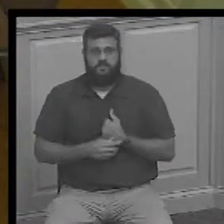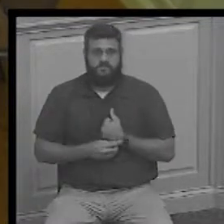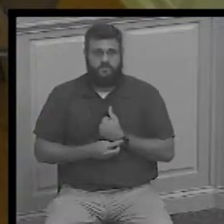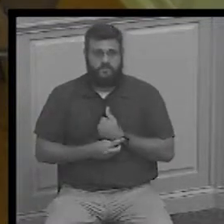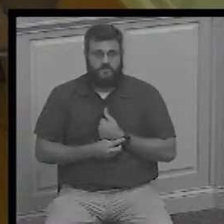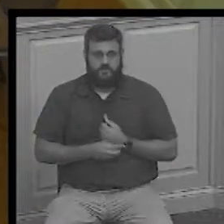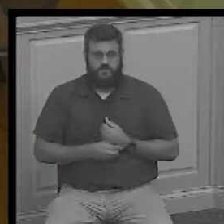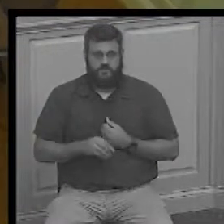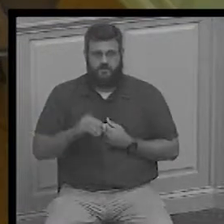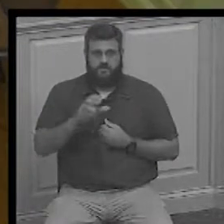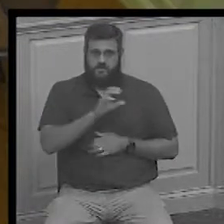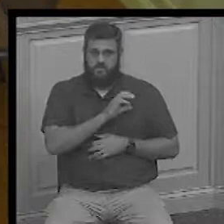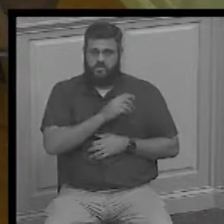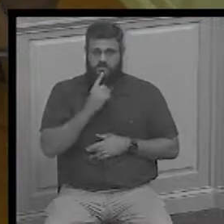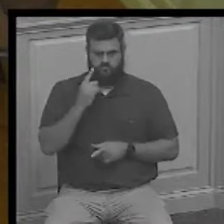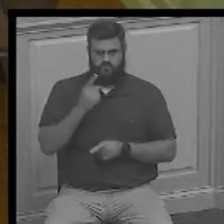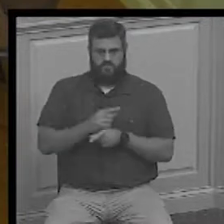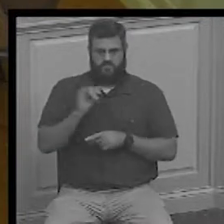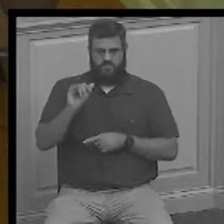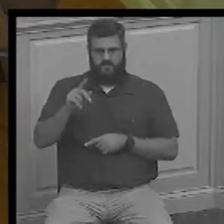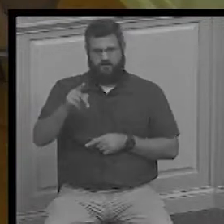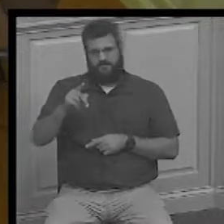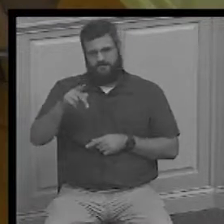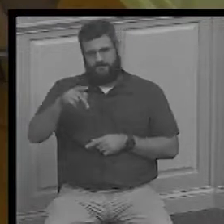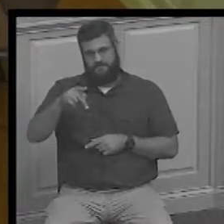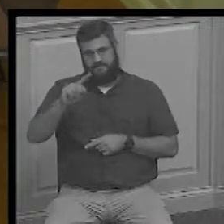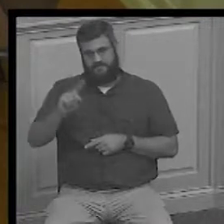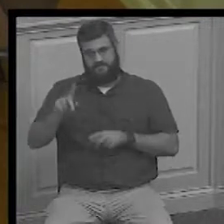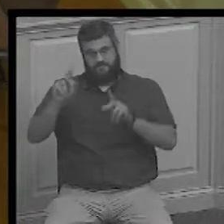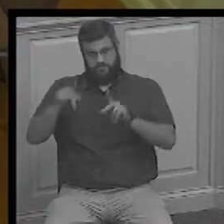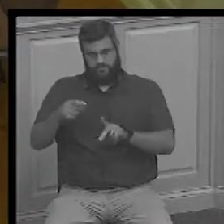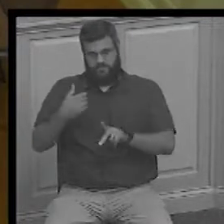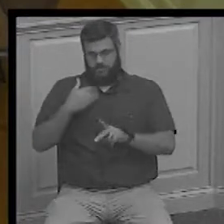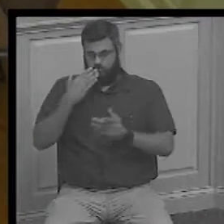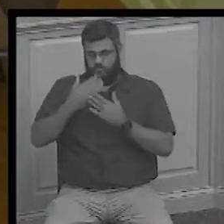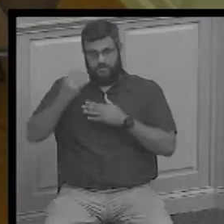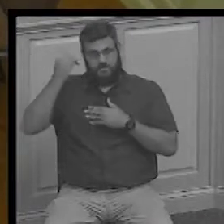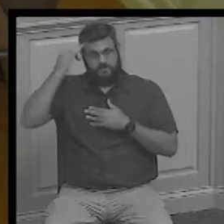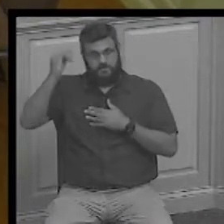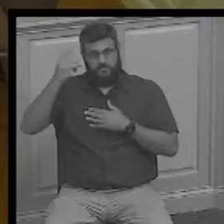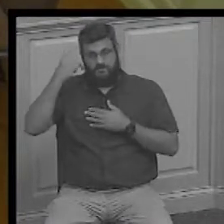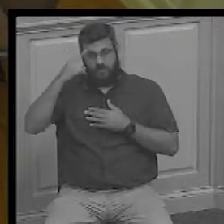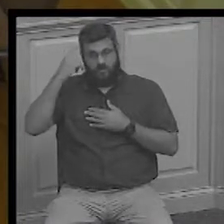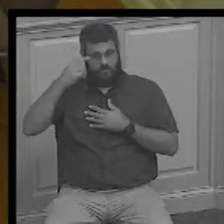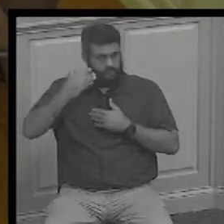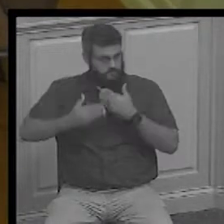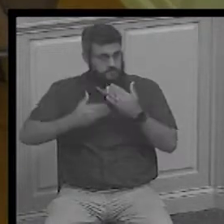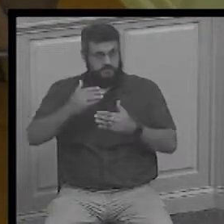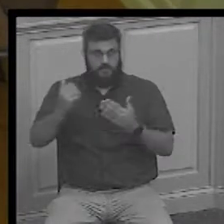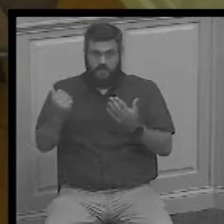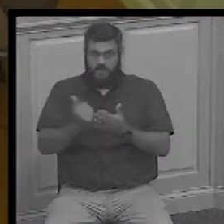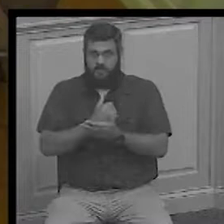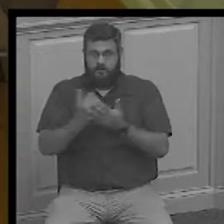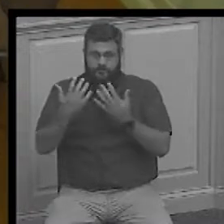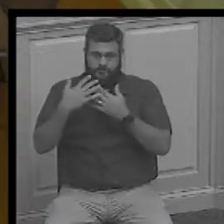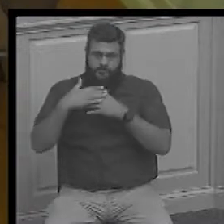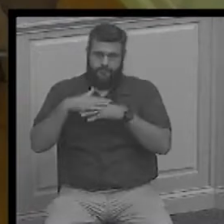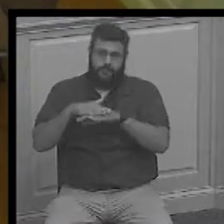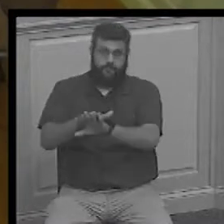Yeah, he seems to have several good ideas of streamlining procedures and things Yeah. that I